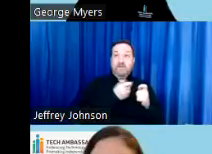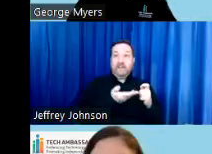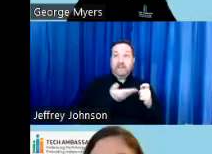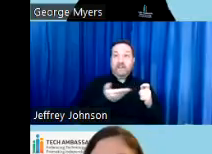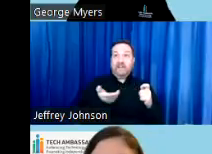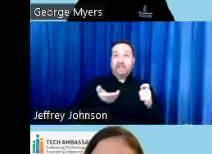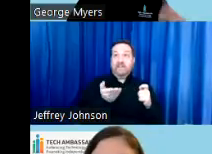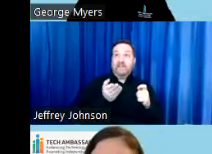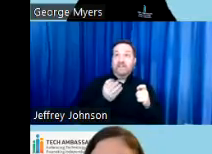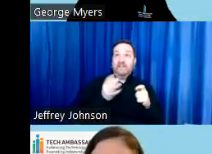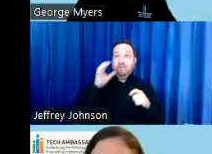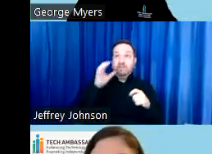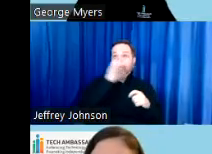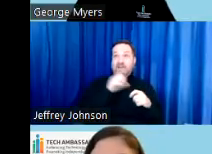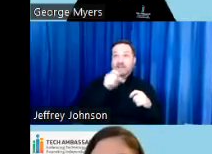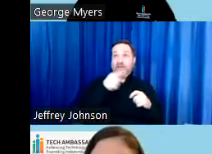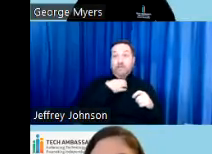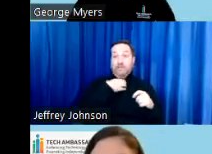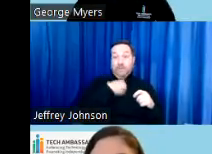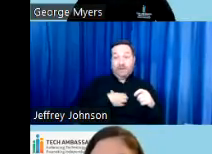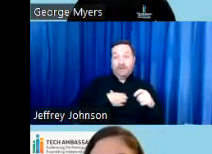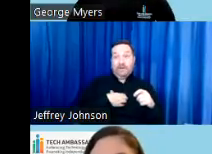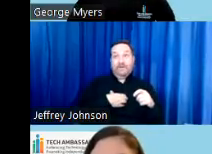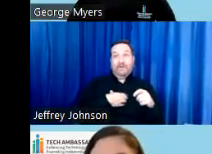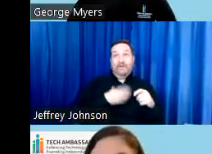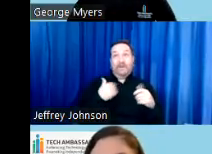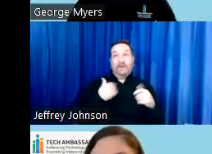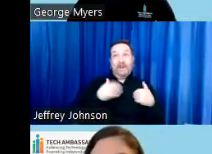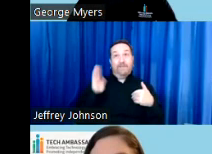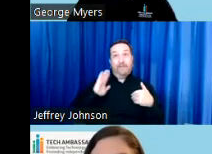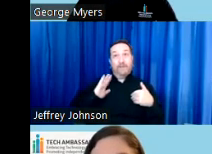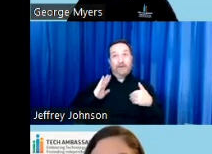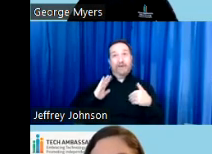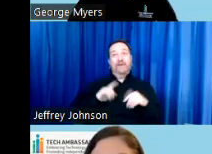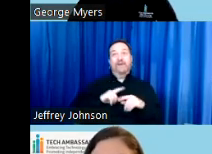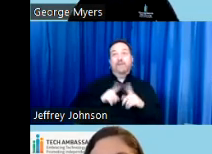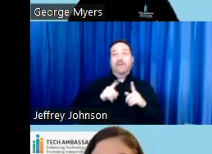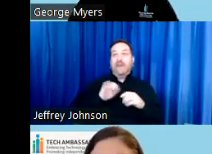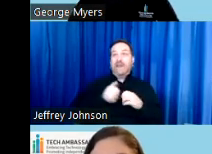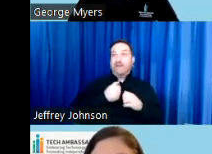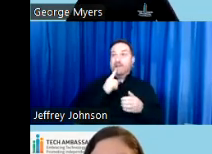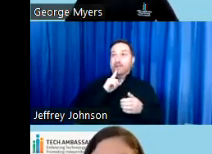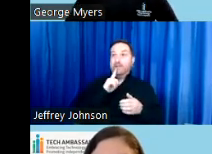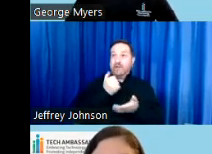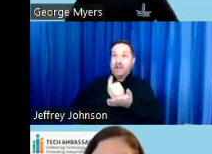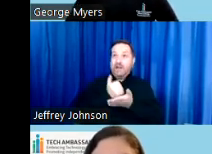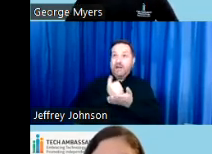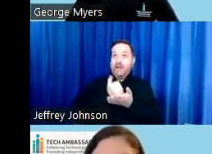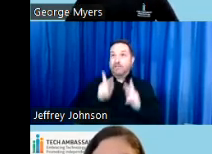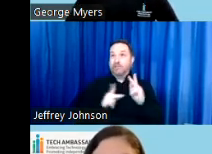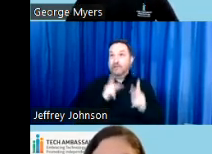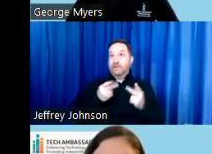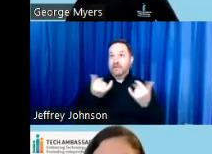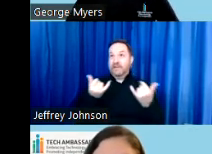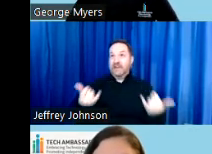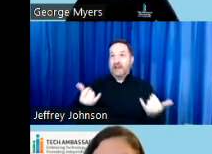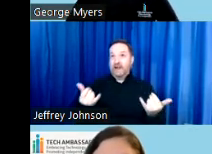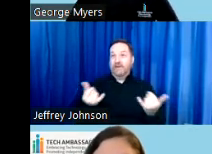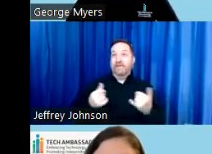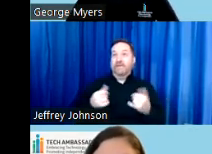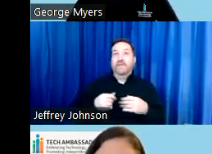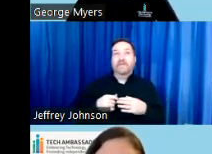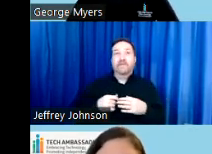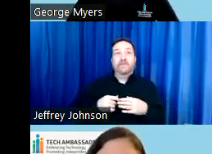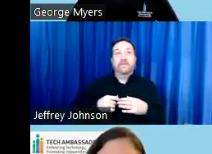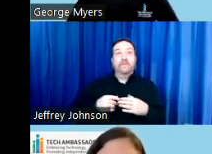I mean, I guess in this case, you wish you had, but how those could be useful to folks now. All right. What do we